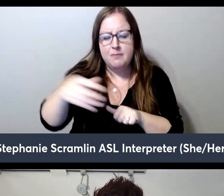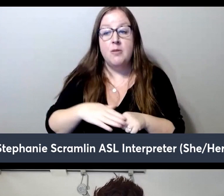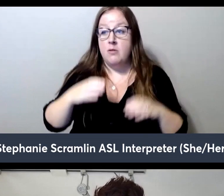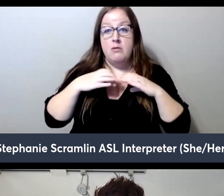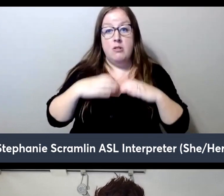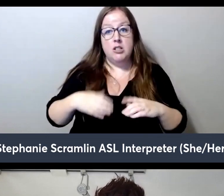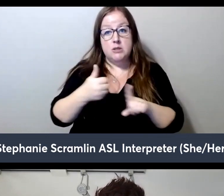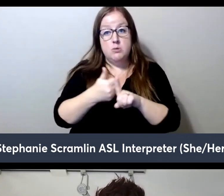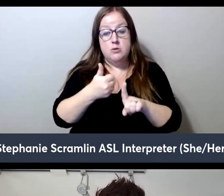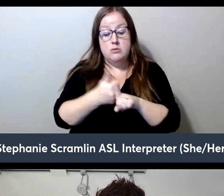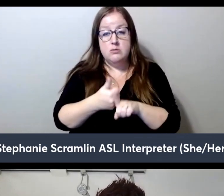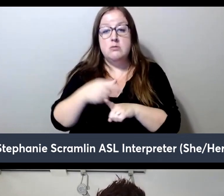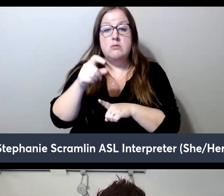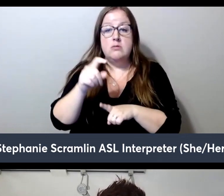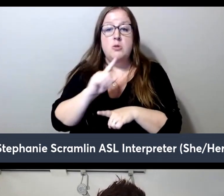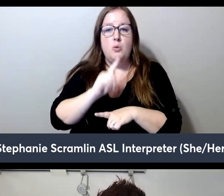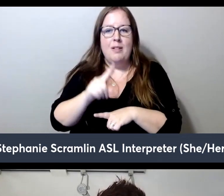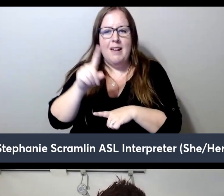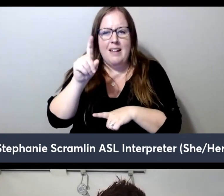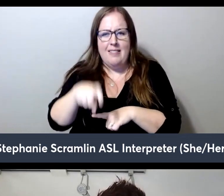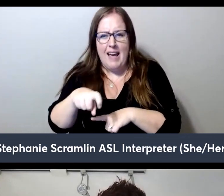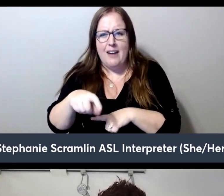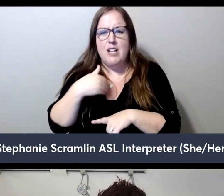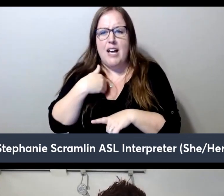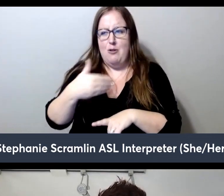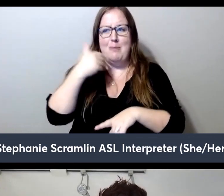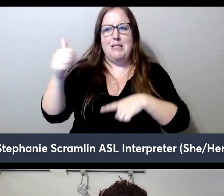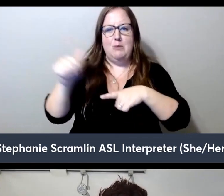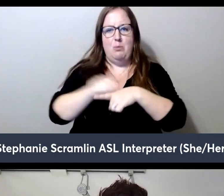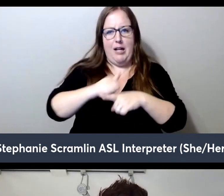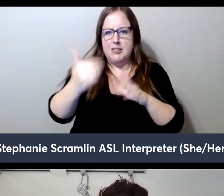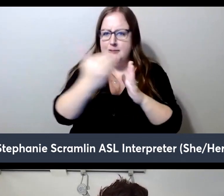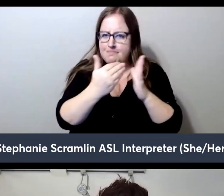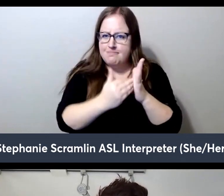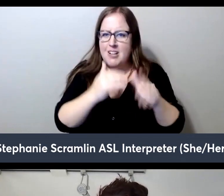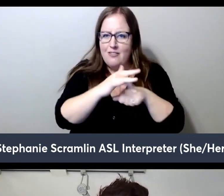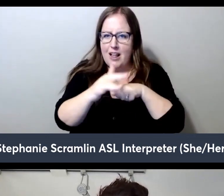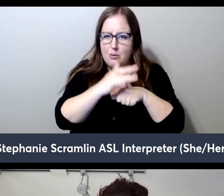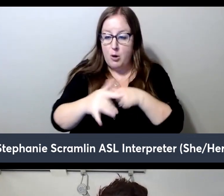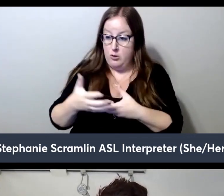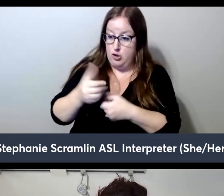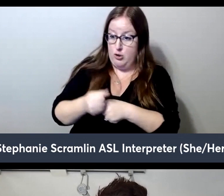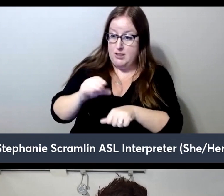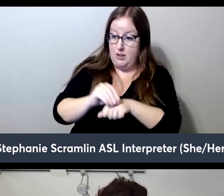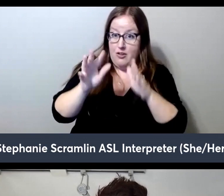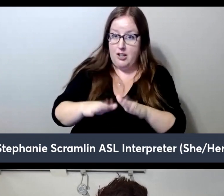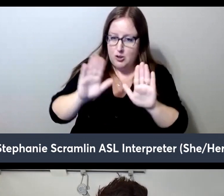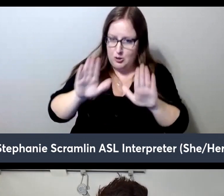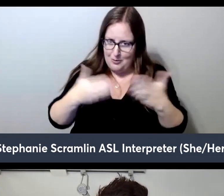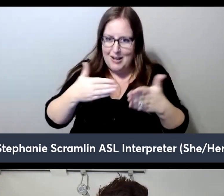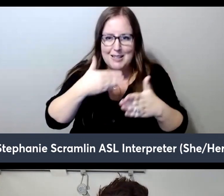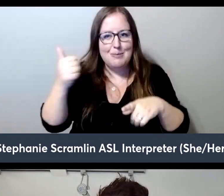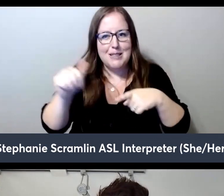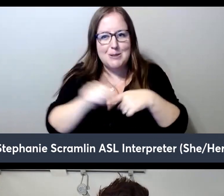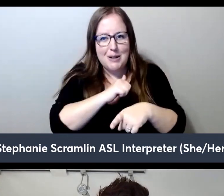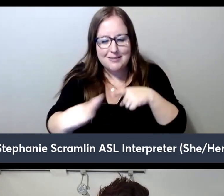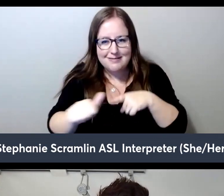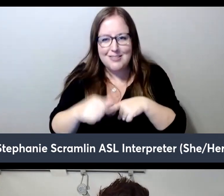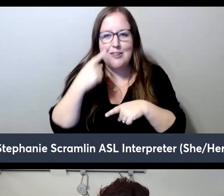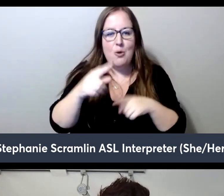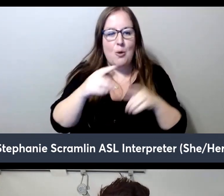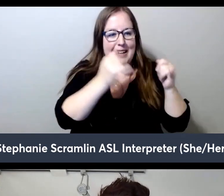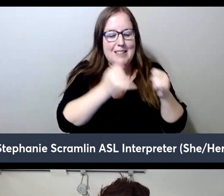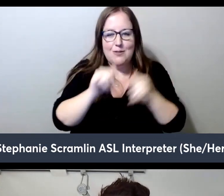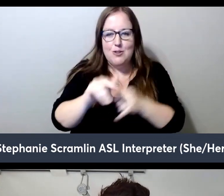customers have to go to multiple places to receive best practice guidance, right? So Trusted Advisor provides best practice guidance. Individual AWS services provides